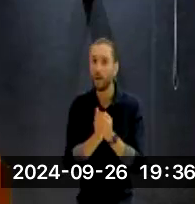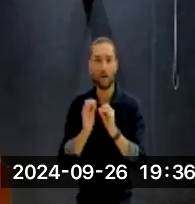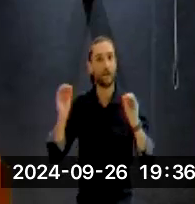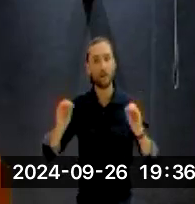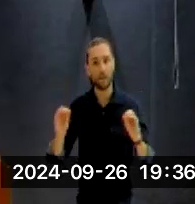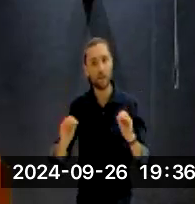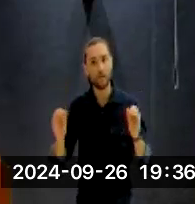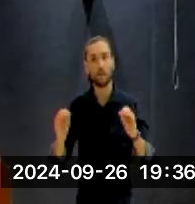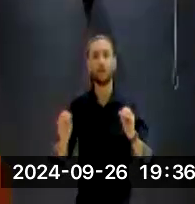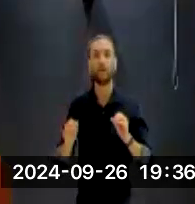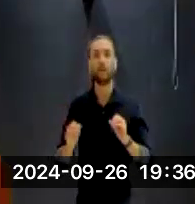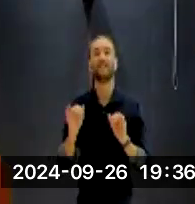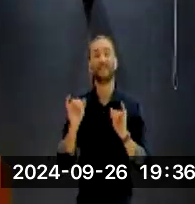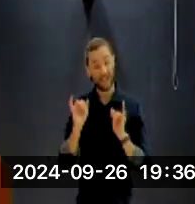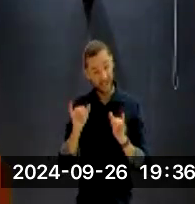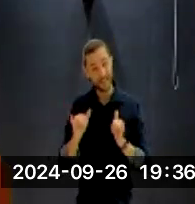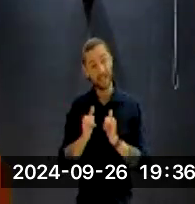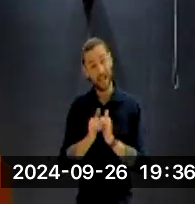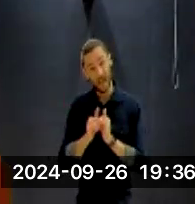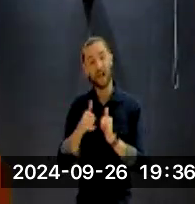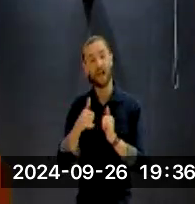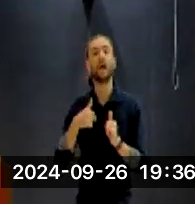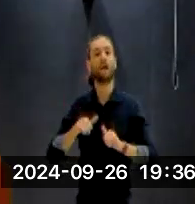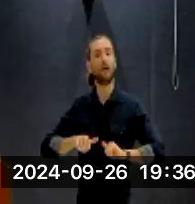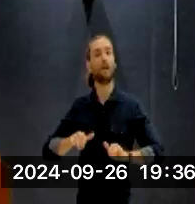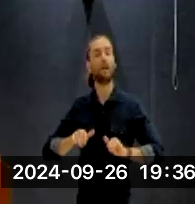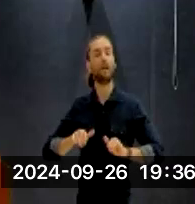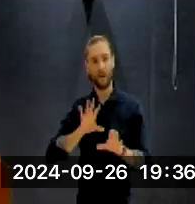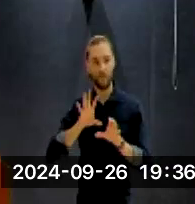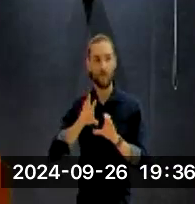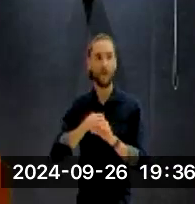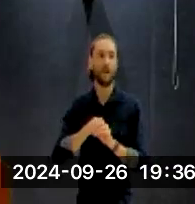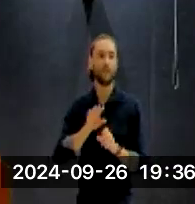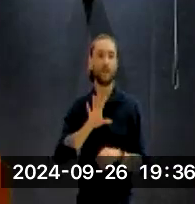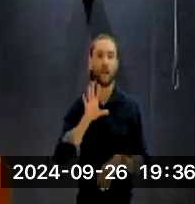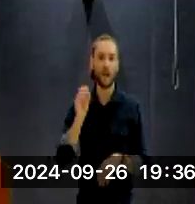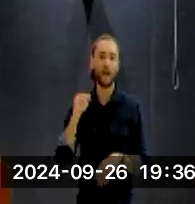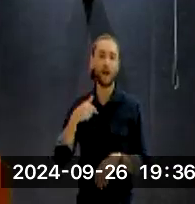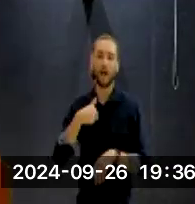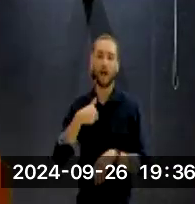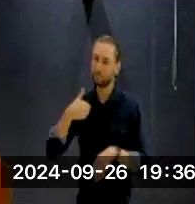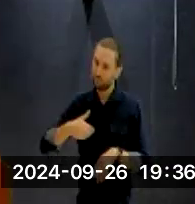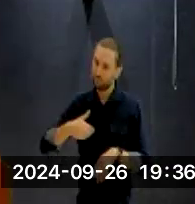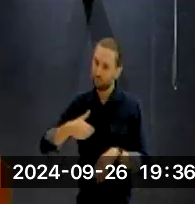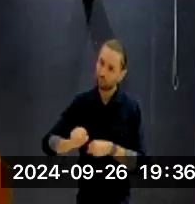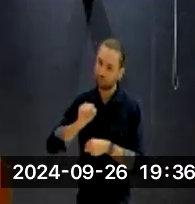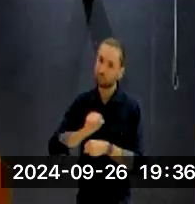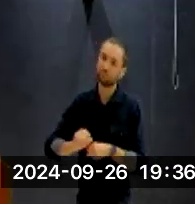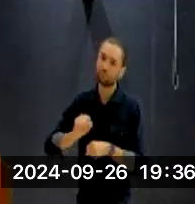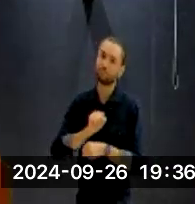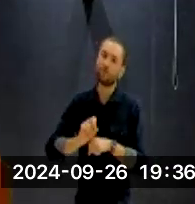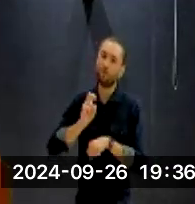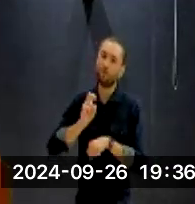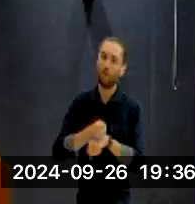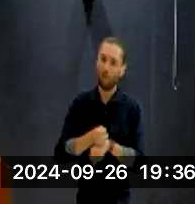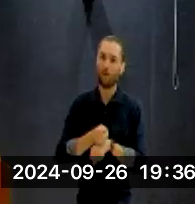So that is the way I got involved. And I'm working very hard to take